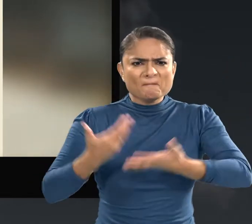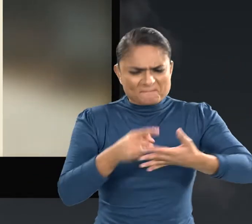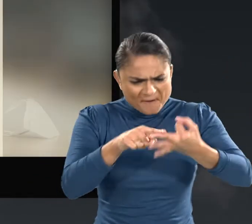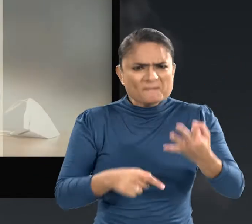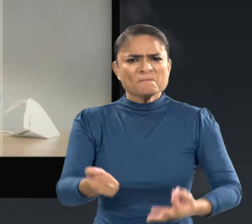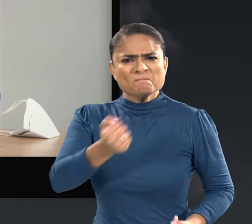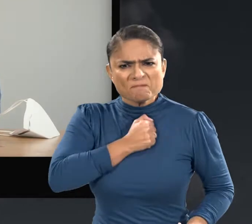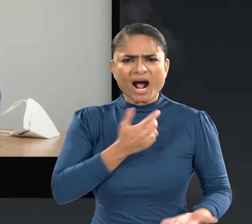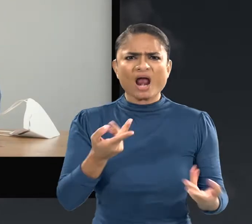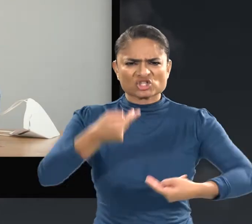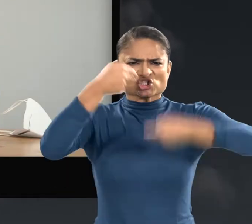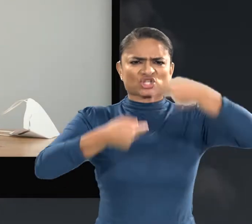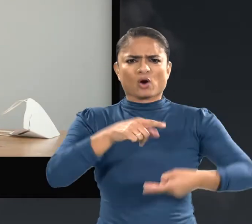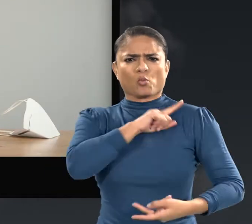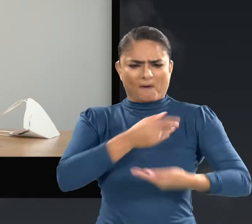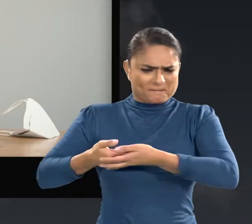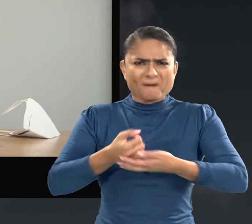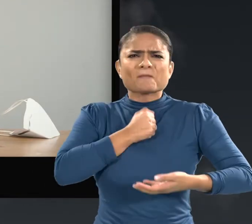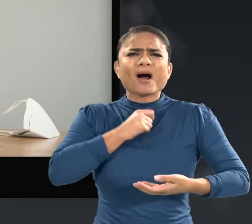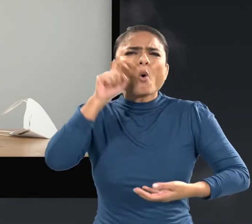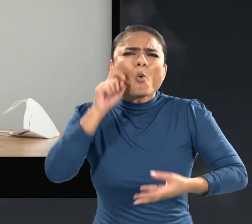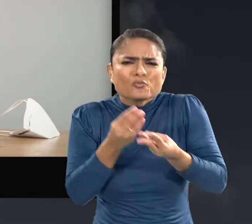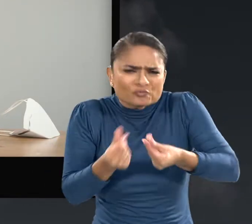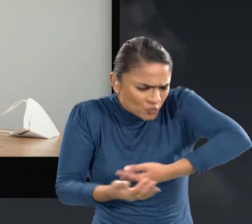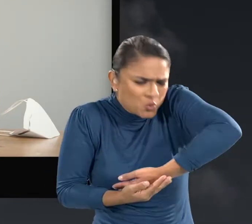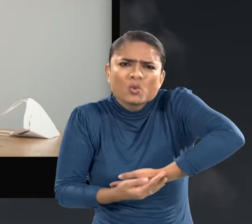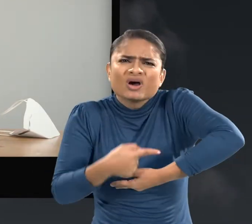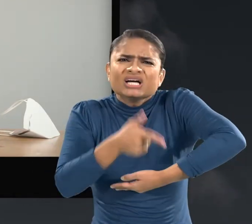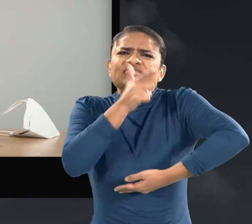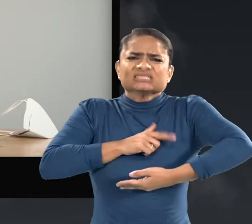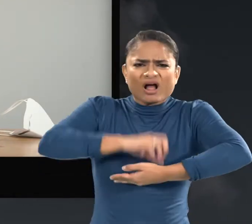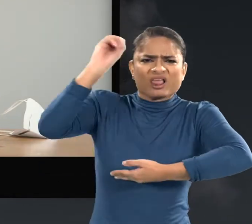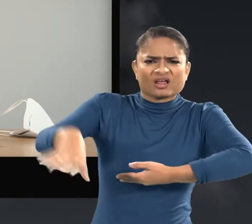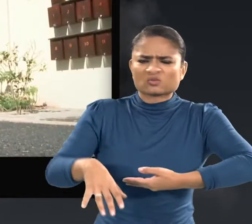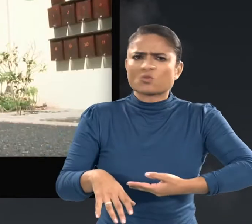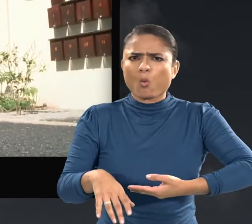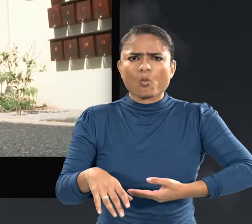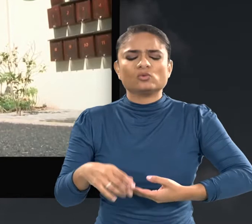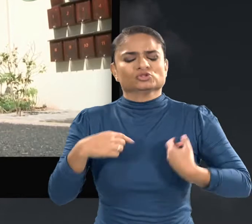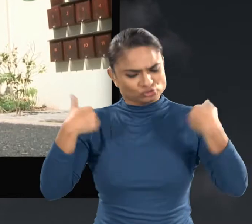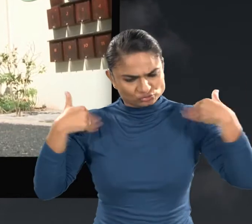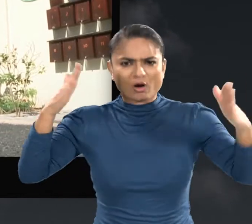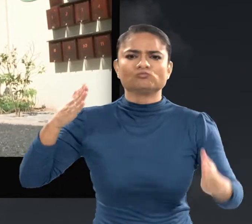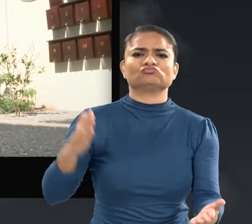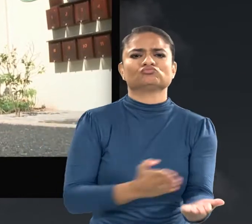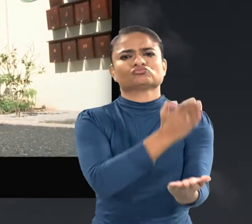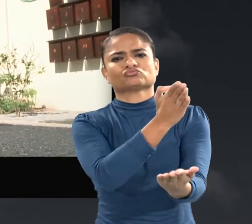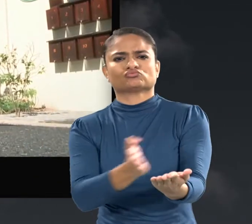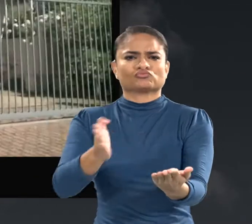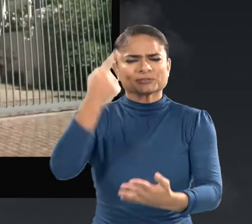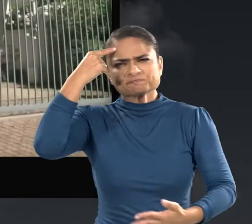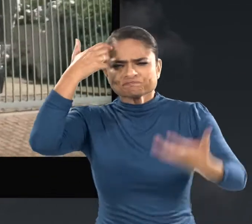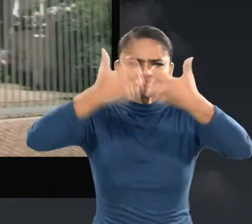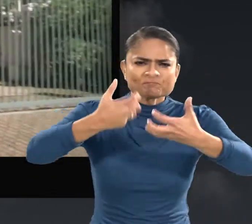somebody could just judge a child at a few months old as to their future. So I started on a